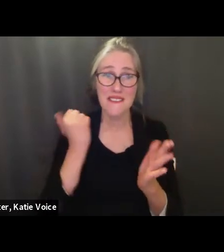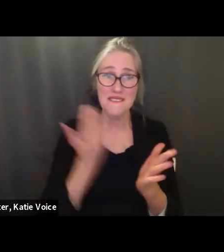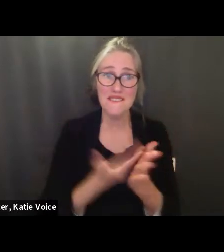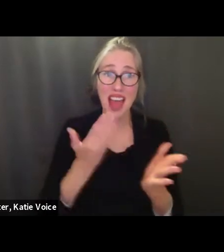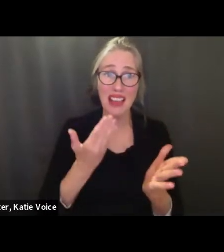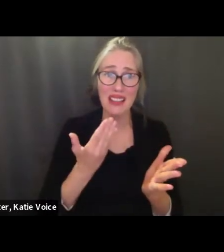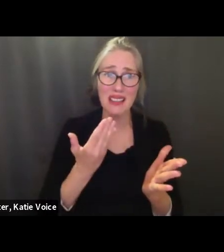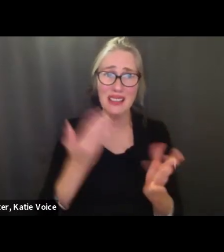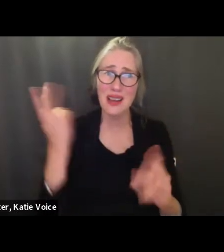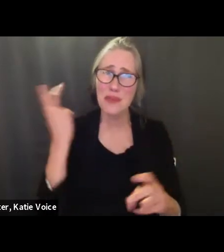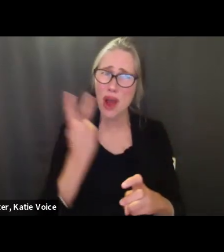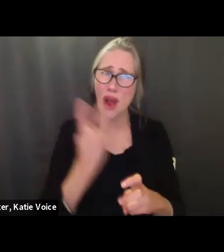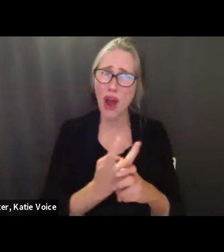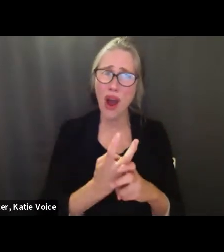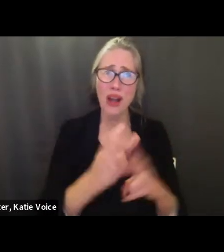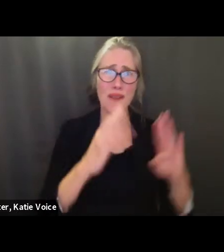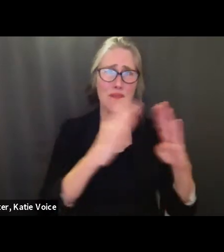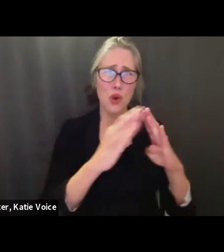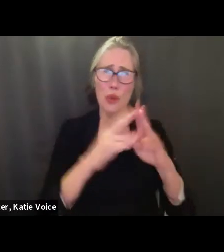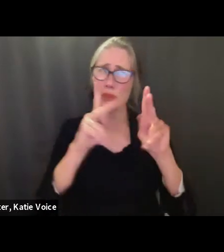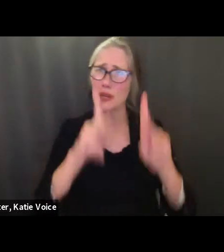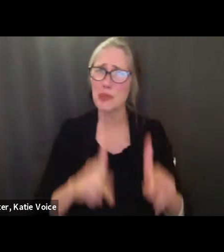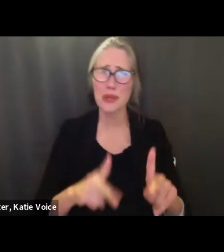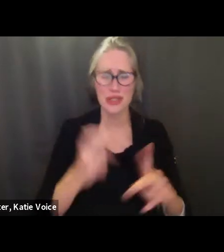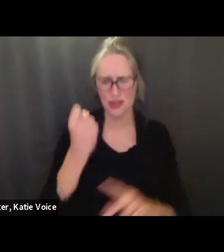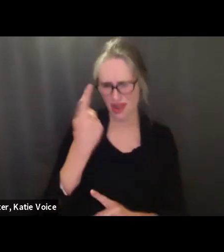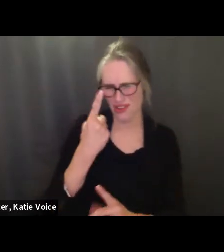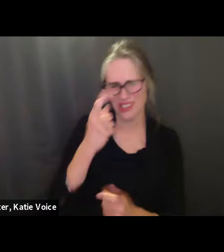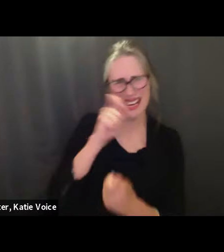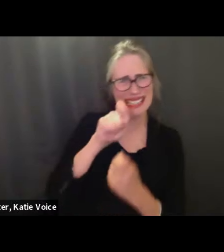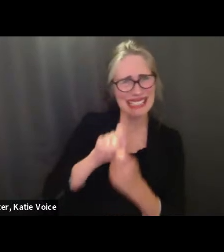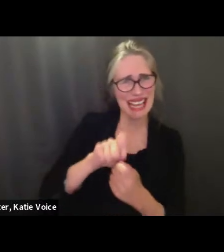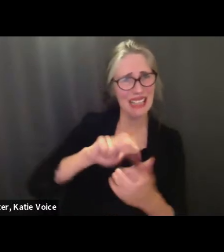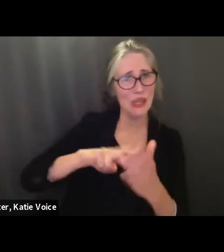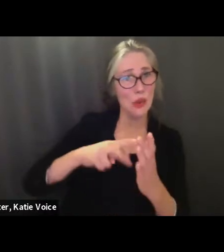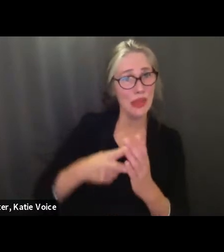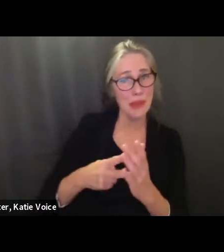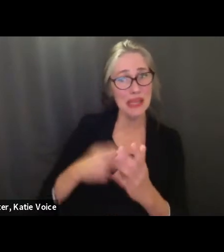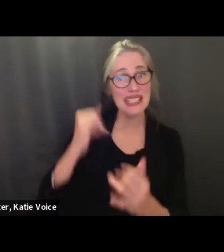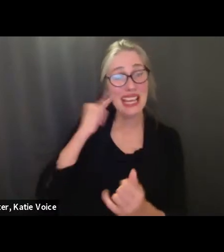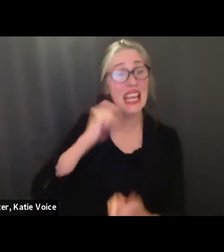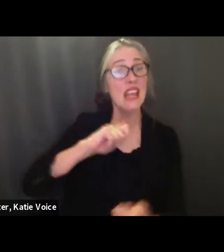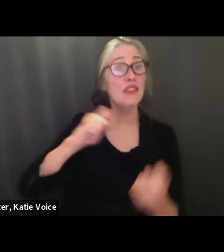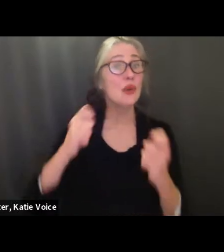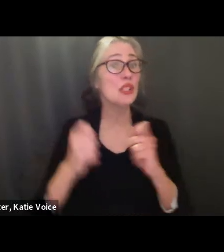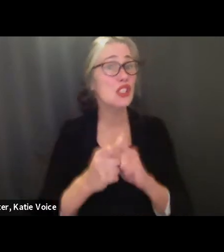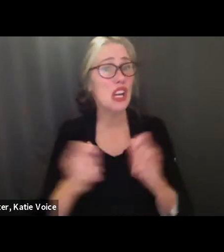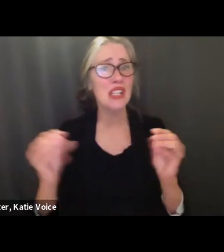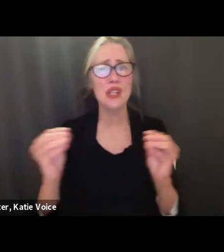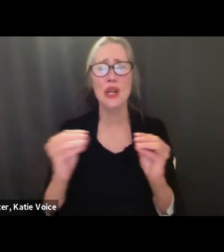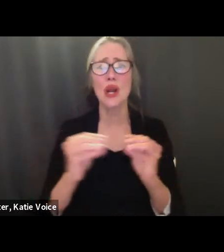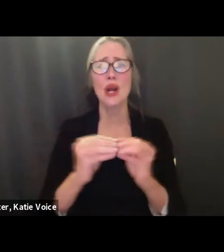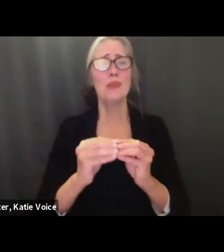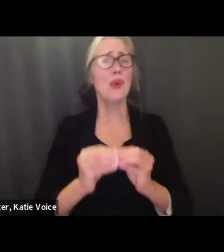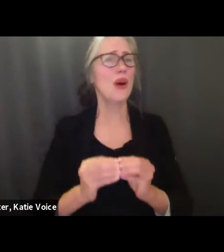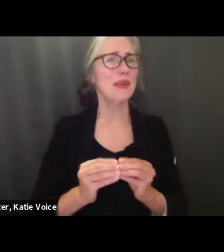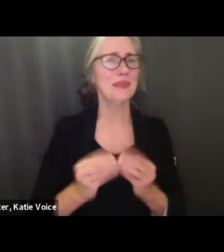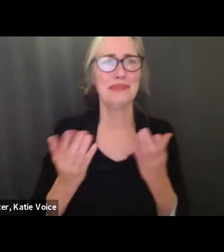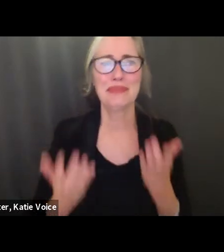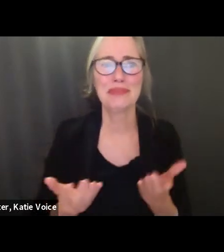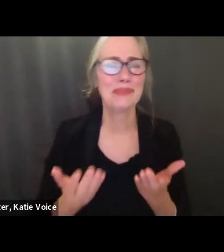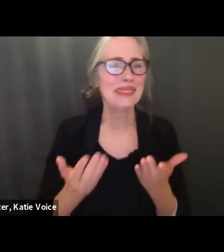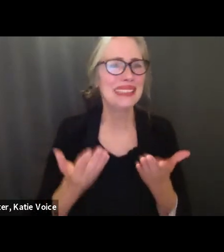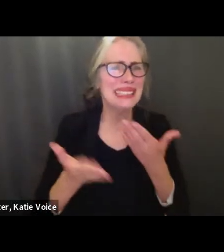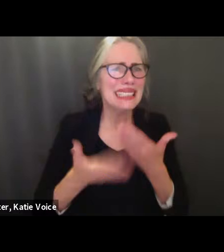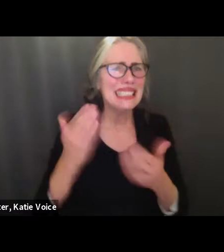community member to unpack what that really means. And if there's any way that you can turn it into more, I don't know, accessible